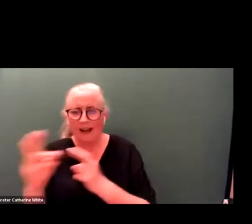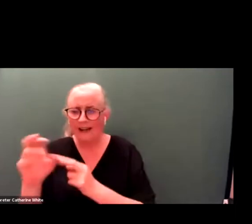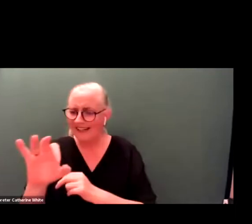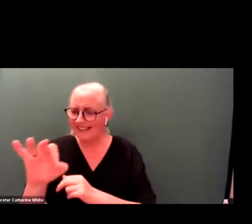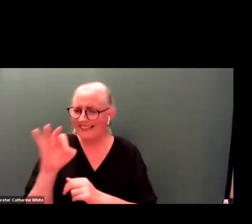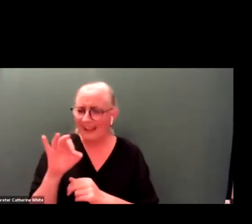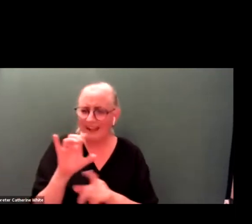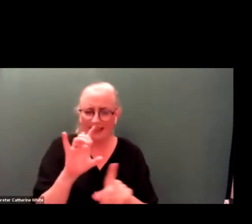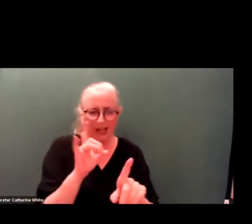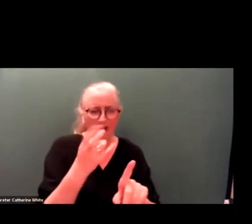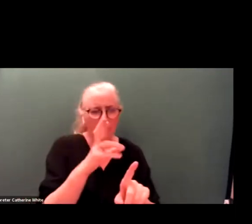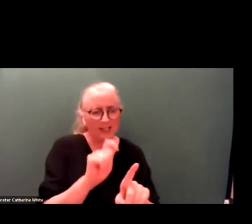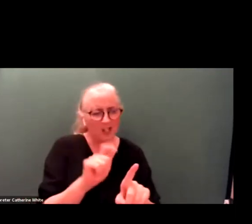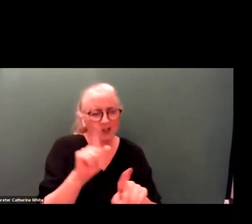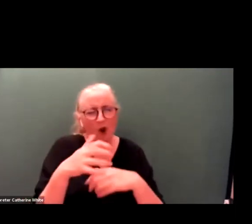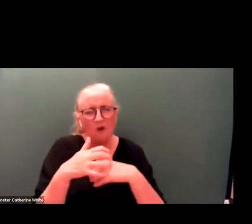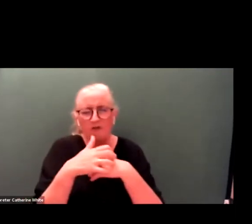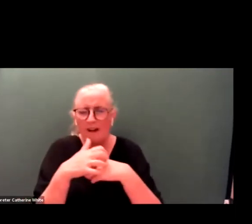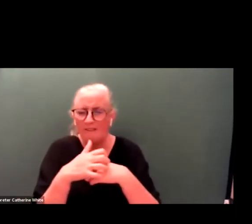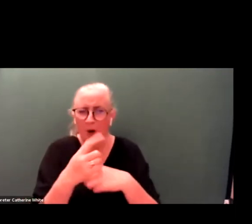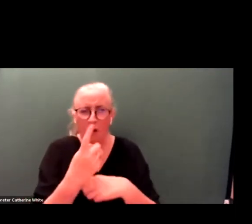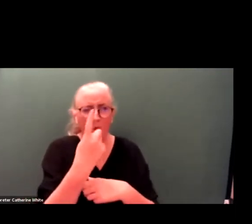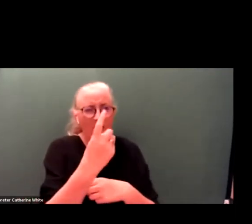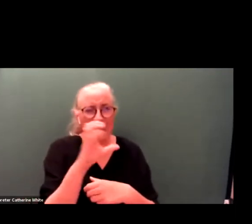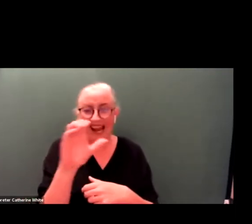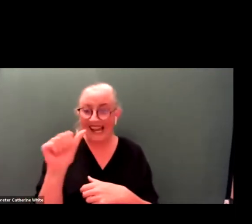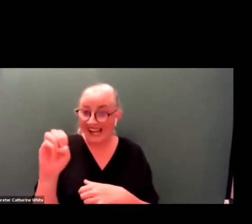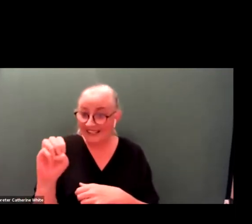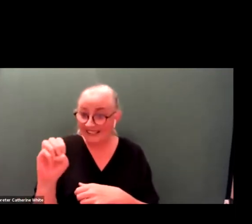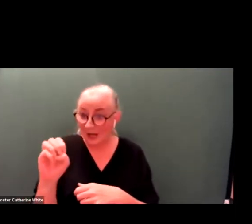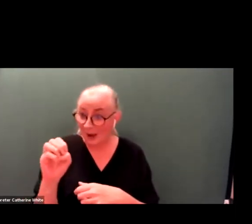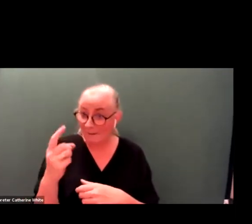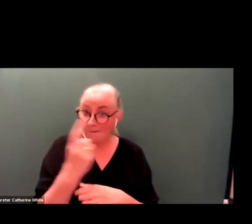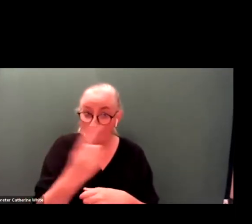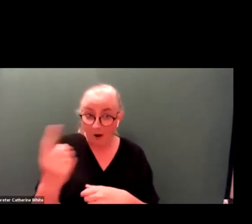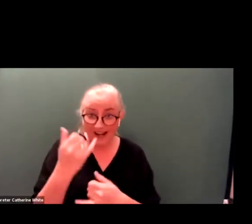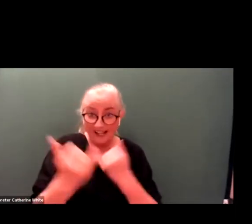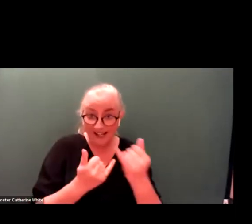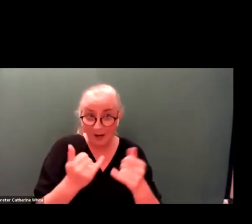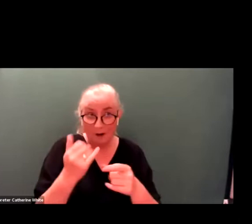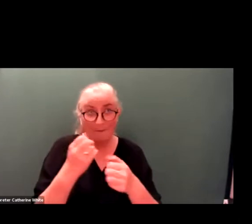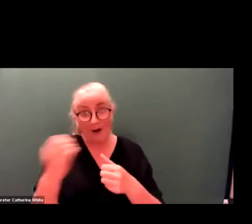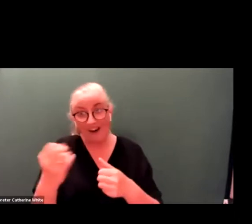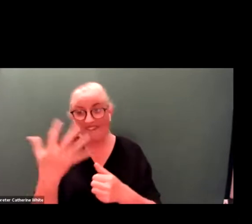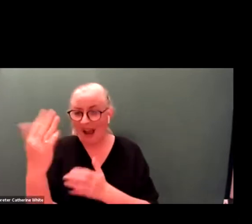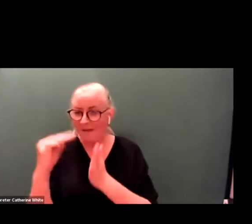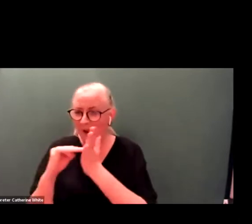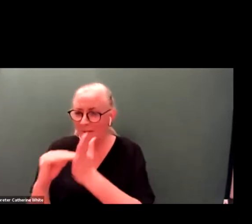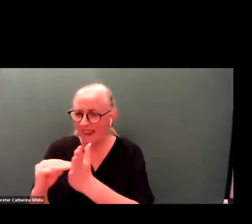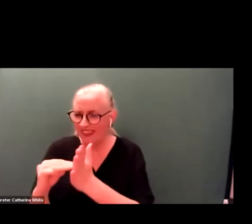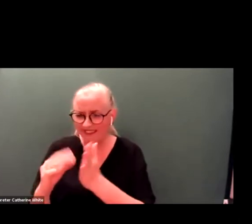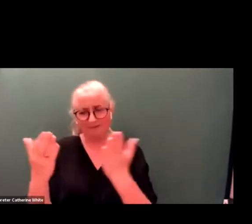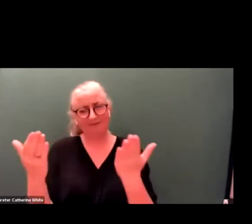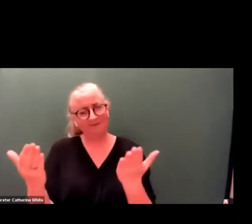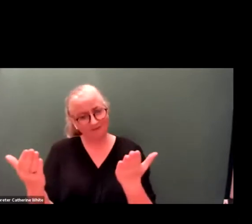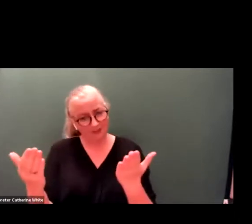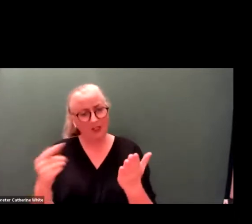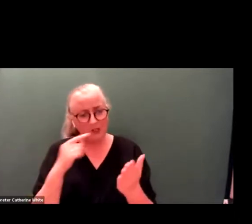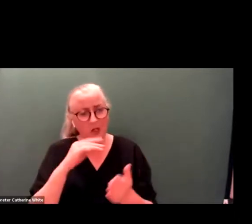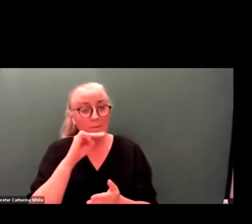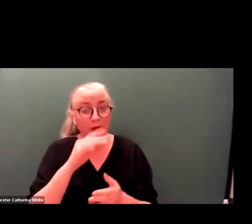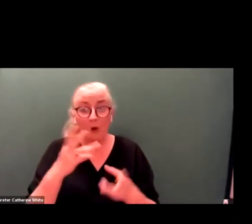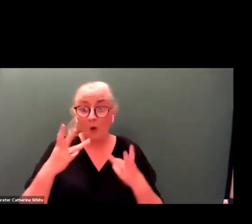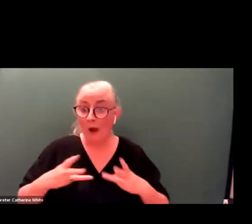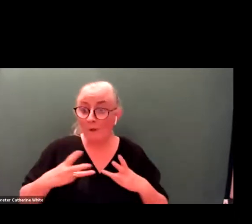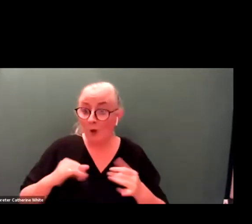that's roughly 1 case per year per 1,000 women. To put this in context, women who drink a large